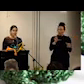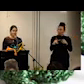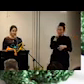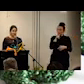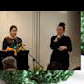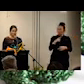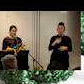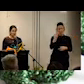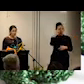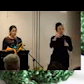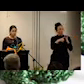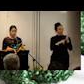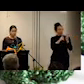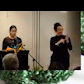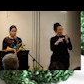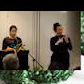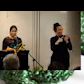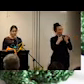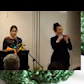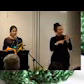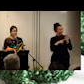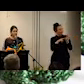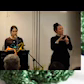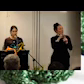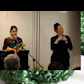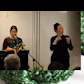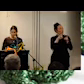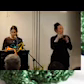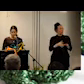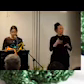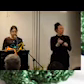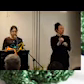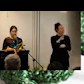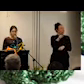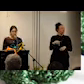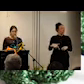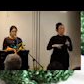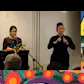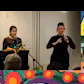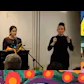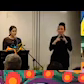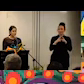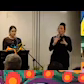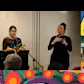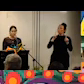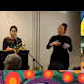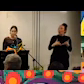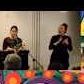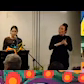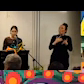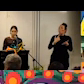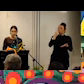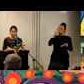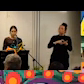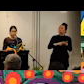My name is Olivia Kelly, and I'm a cultural producer here at the City of Sydney. I'd like to start by acknowledging that the City of